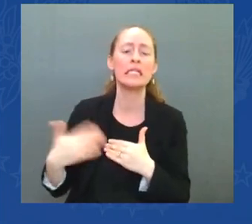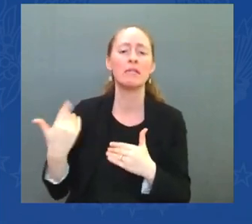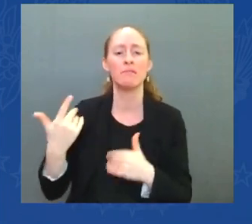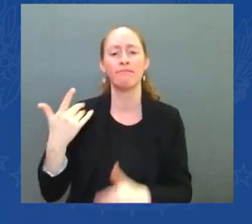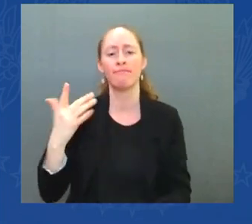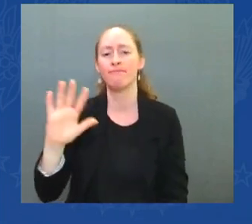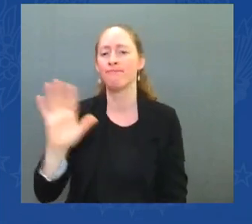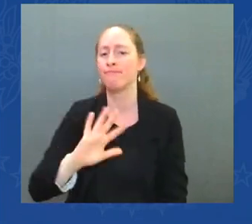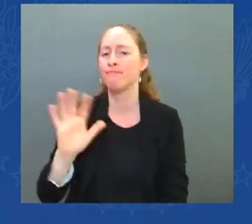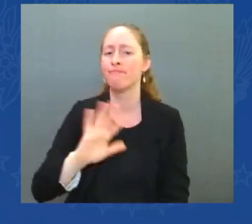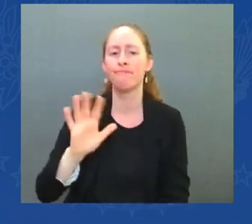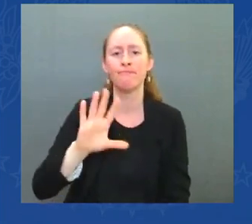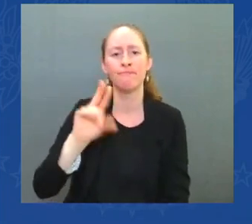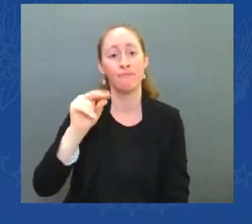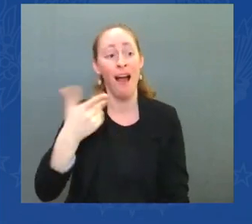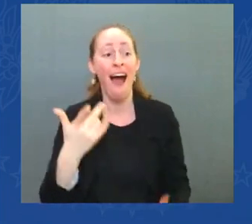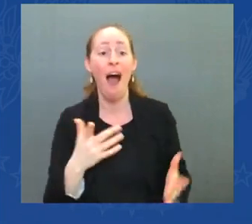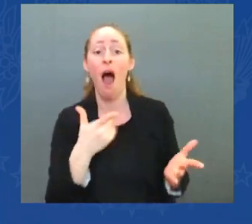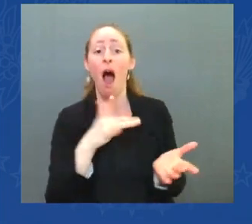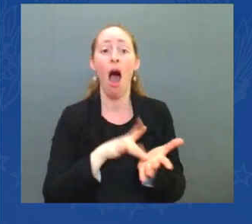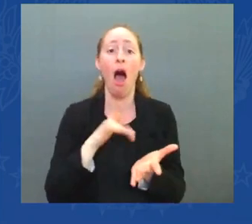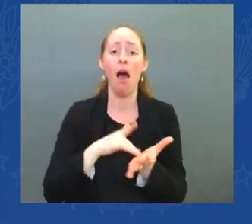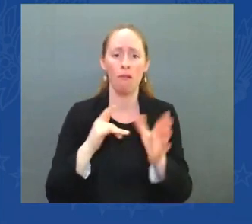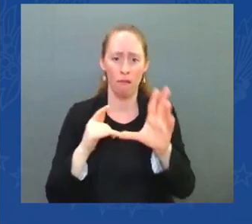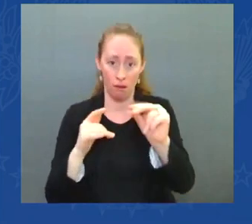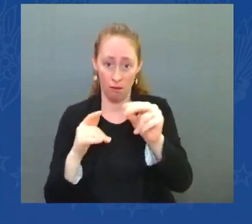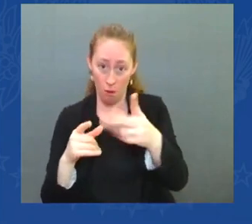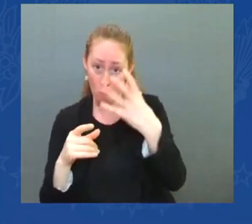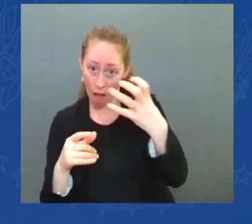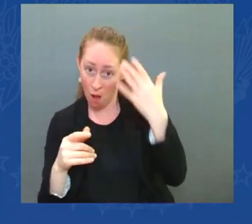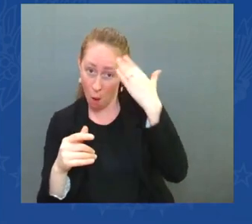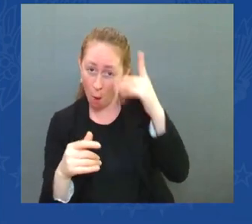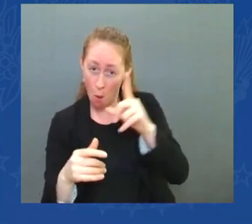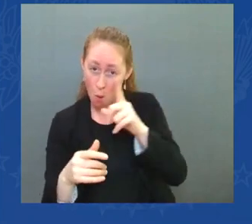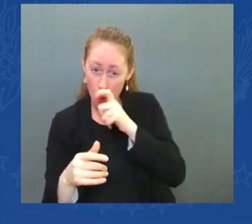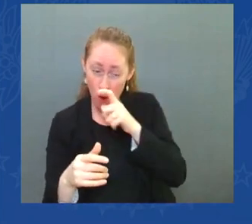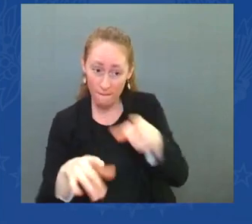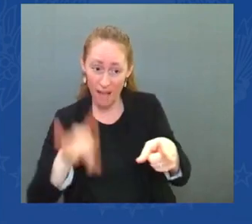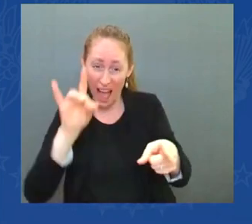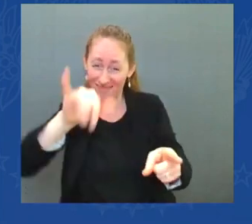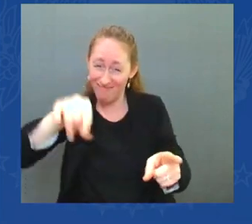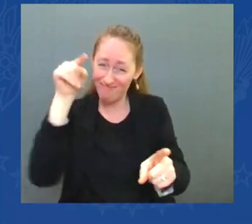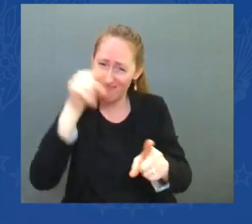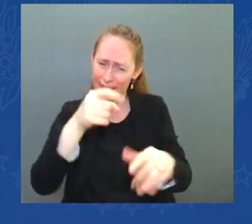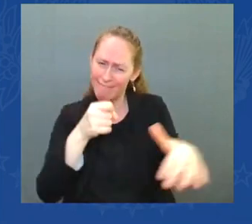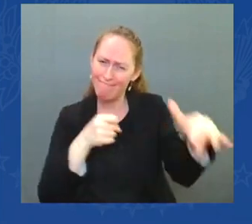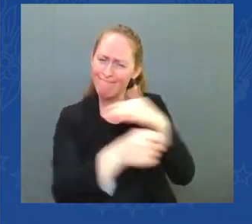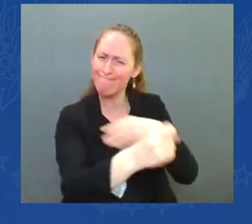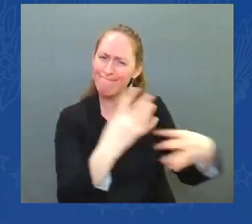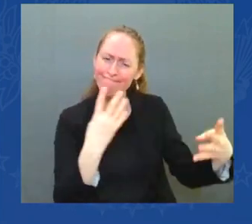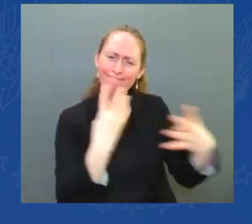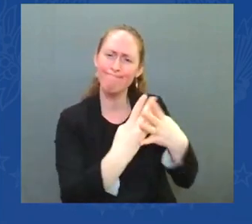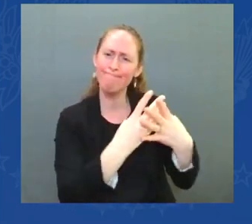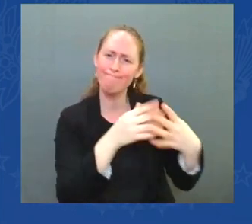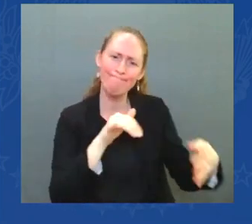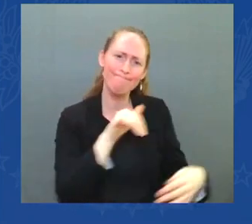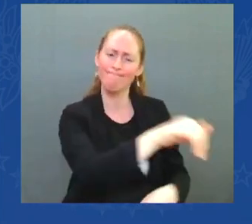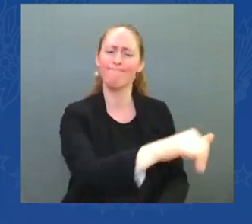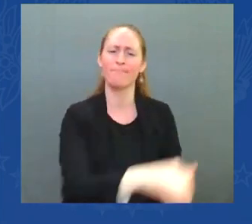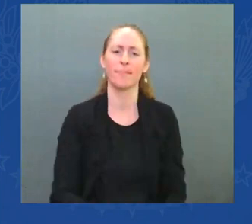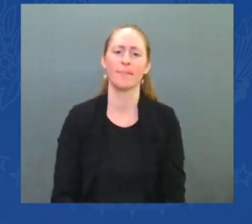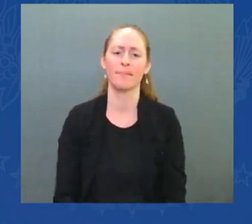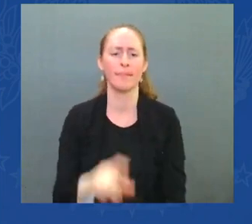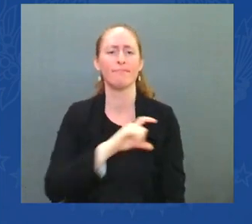long time. Law enforcement is sounding the alarm. Our communities are paying the price, and we're